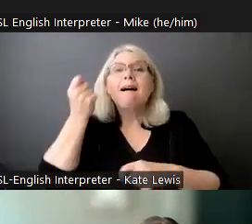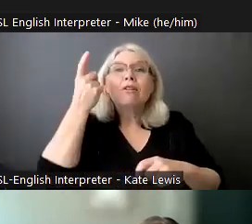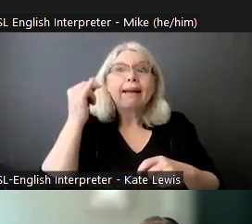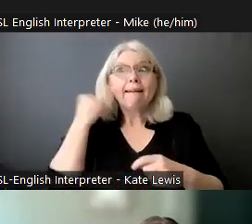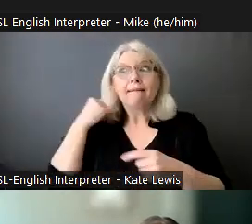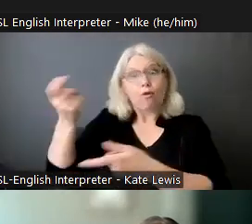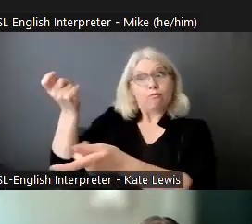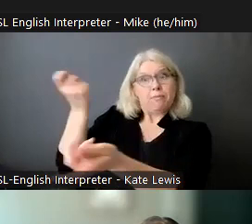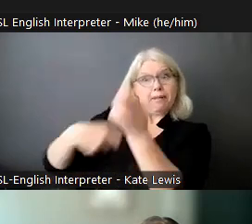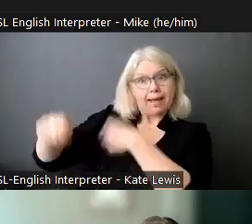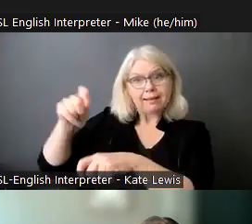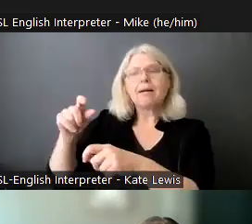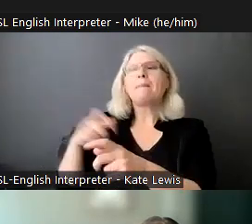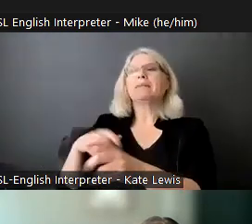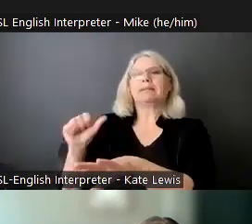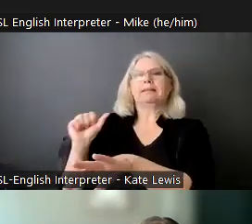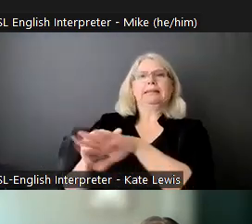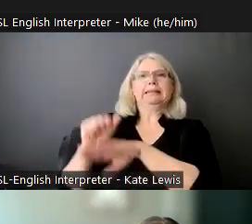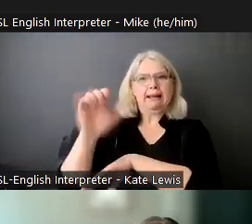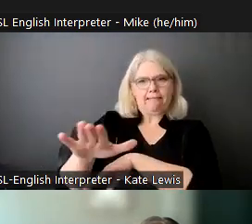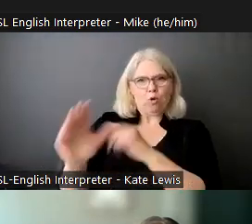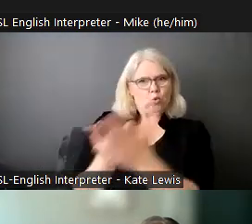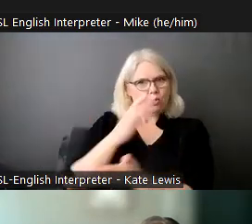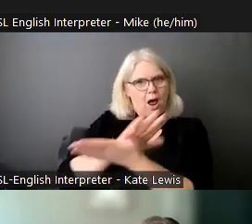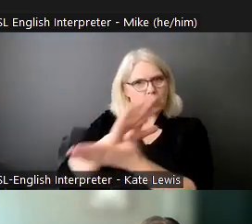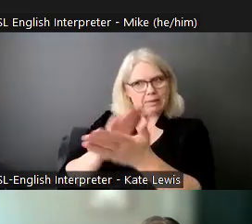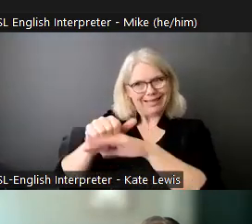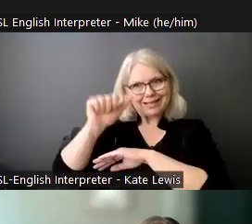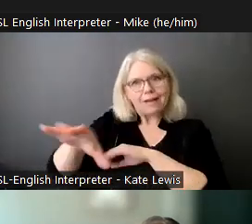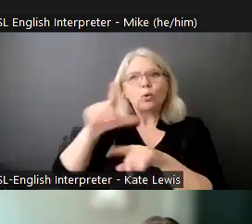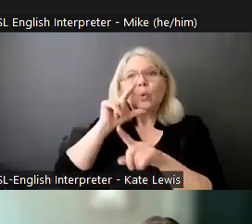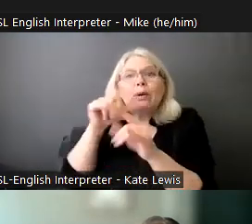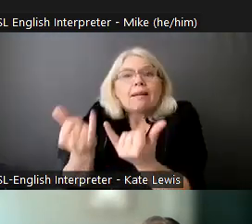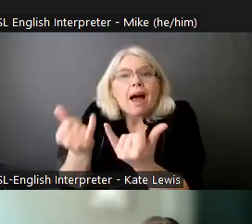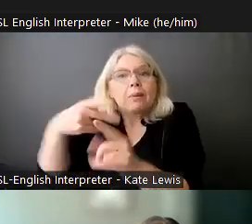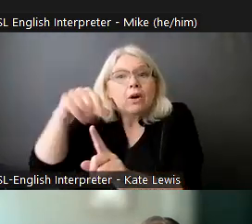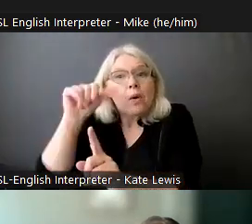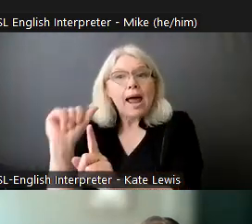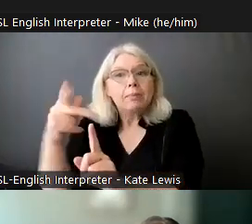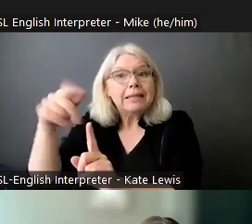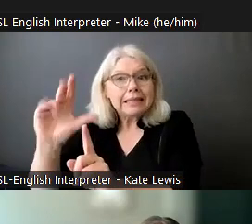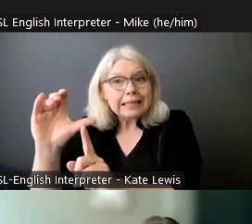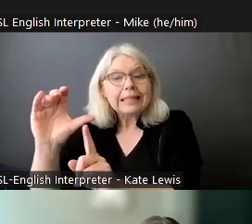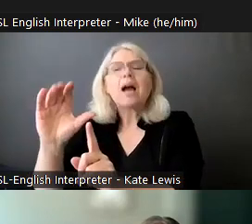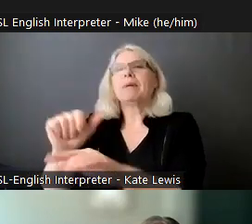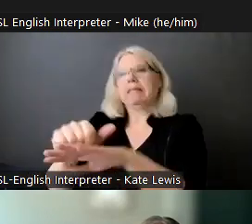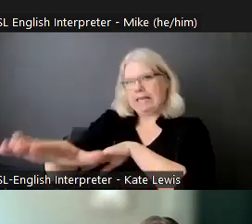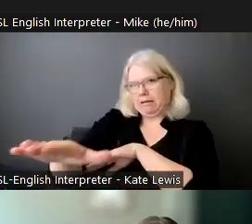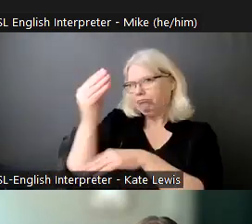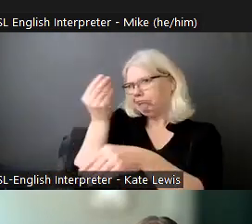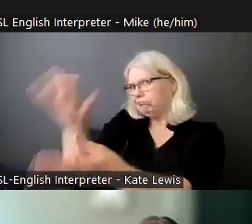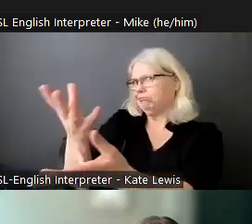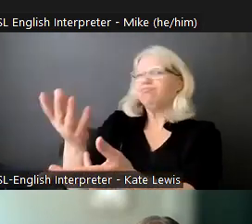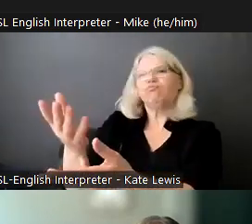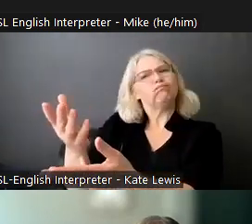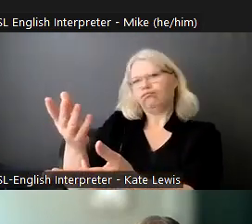the attorney who is currently acting and should be sent to anybody who's been relying on that document. So if it was a doctor or the long-term